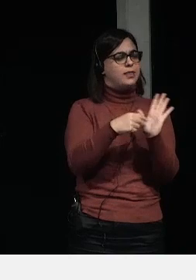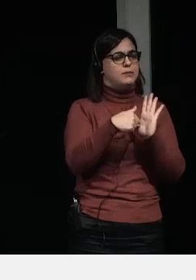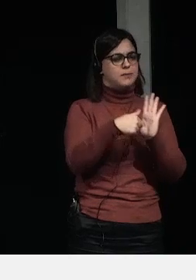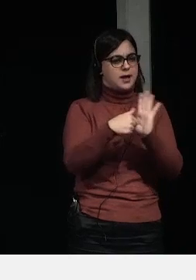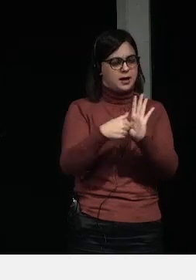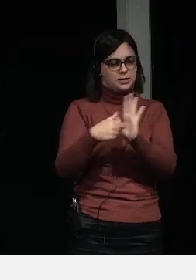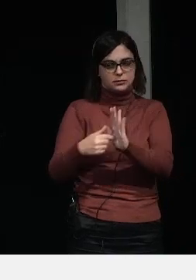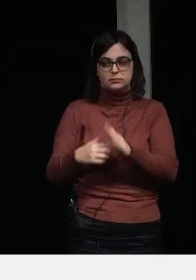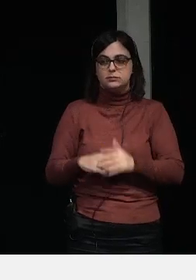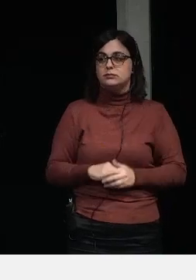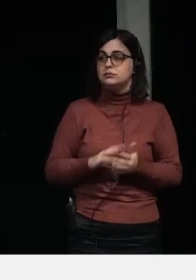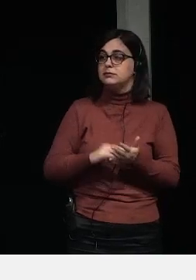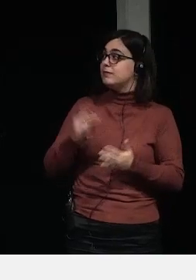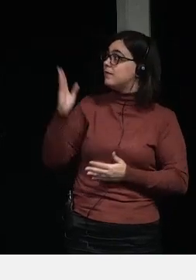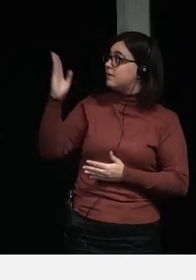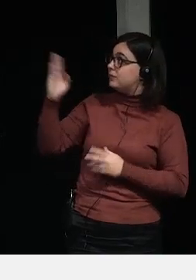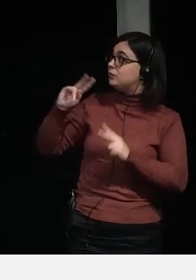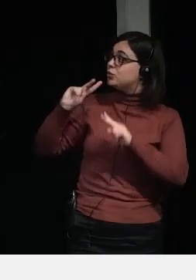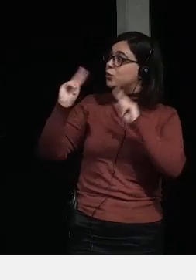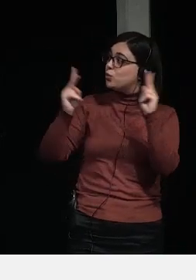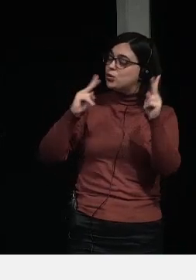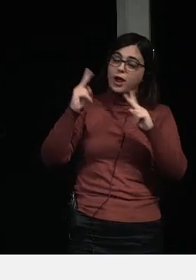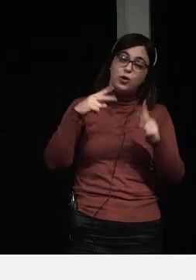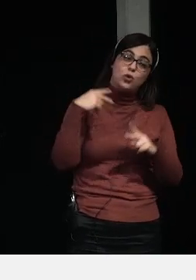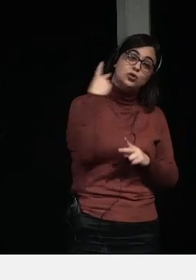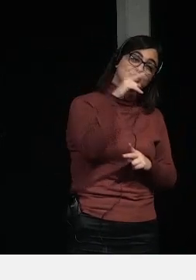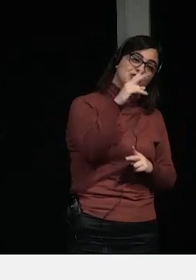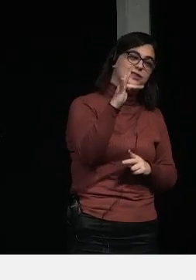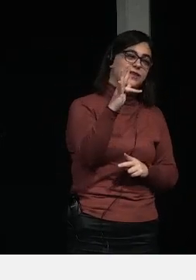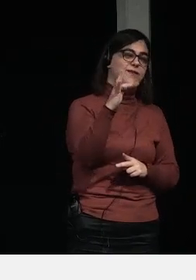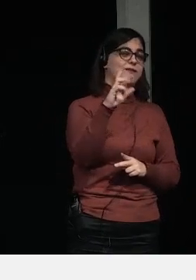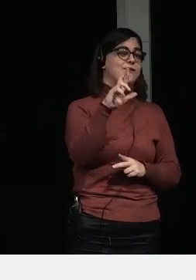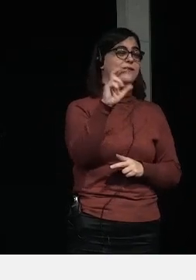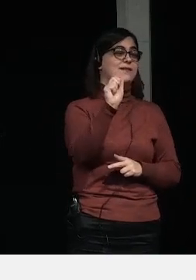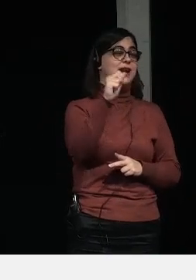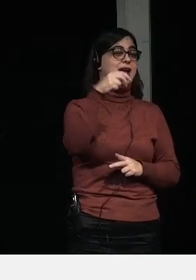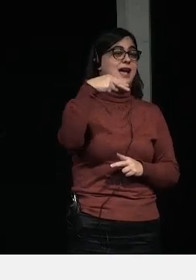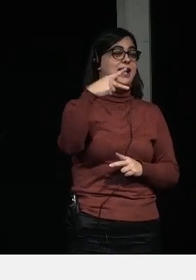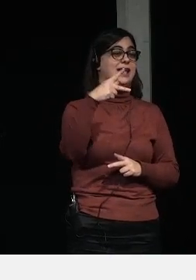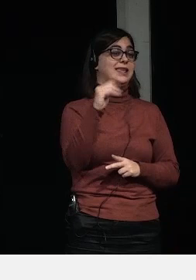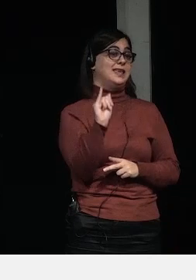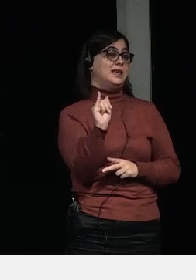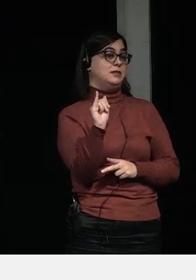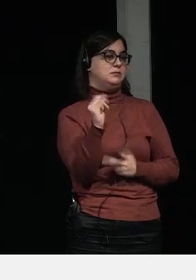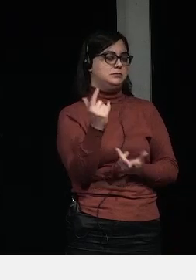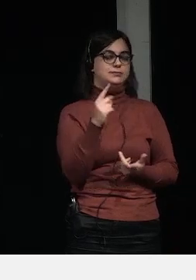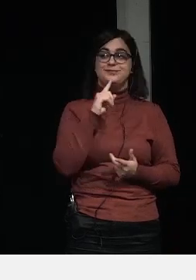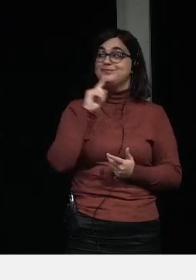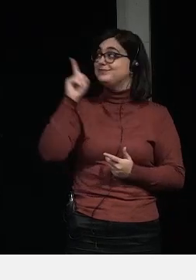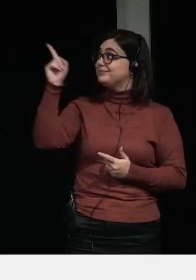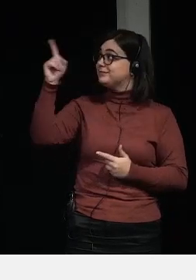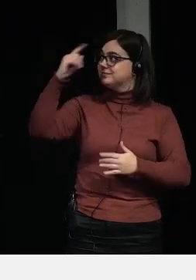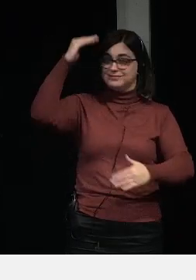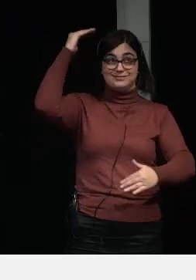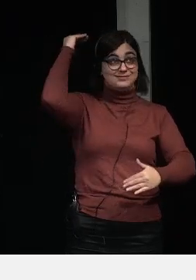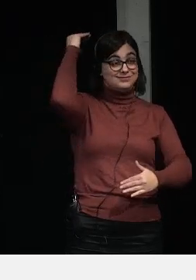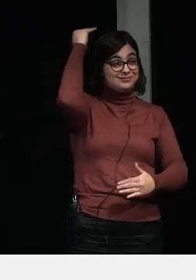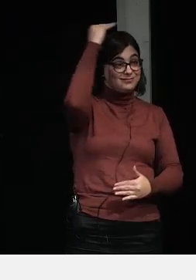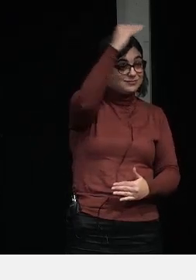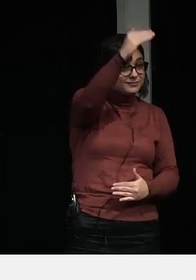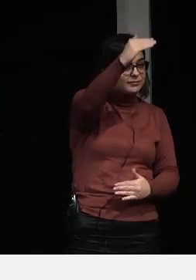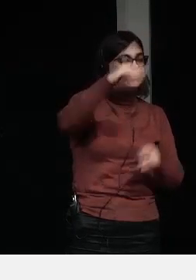cover the vault of the place teaches the eyes to change perspective, to see openings even where there are none.